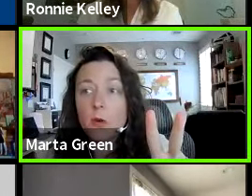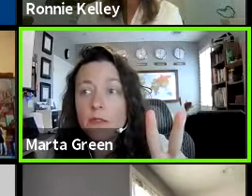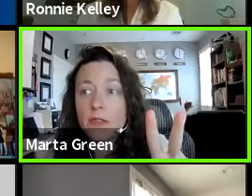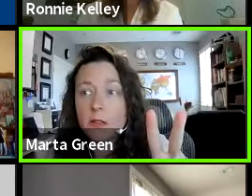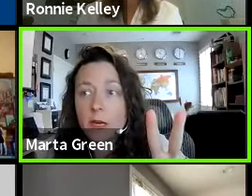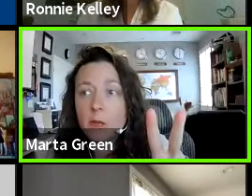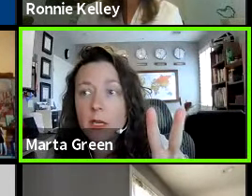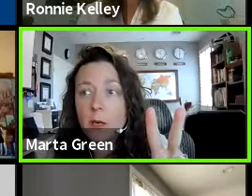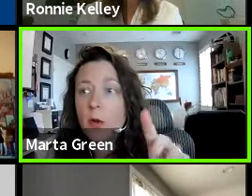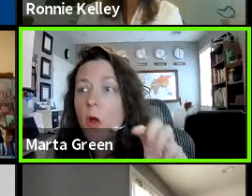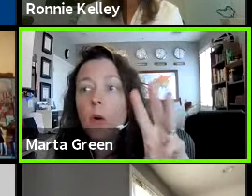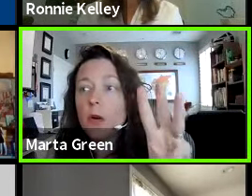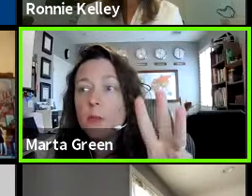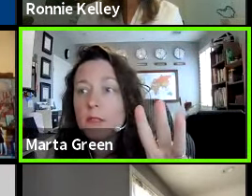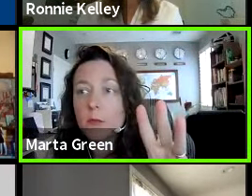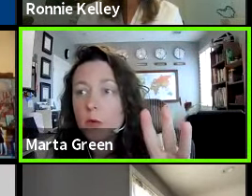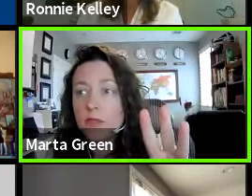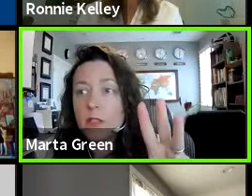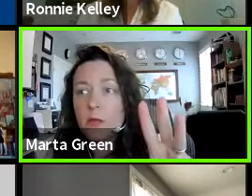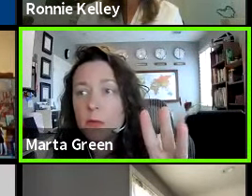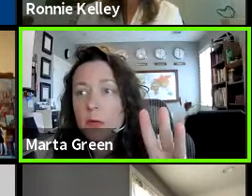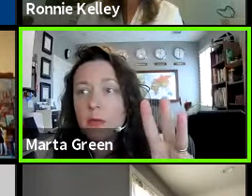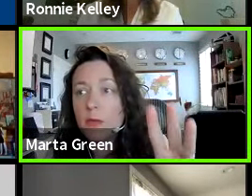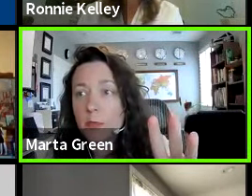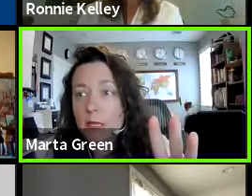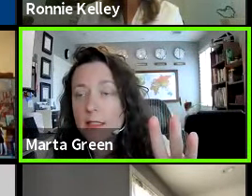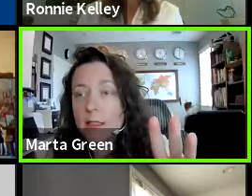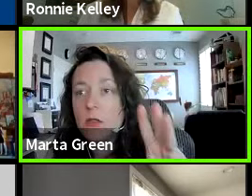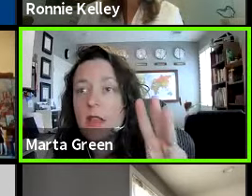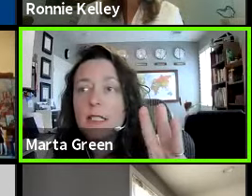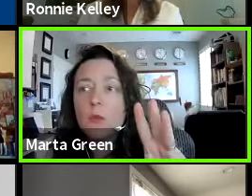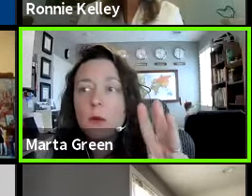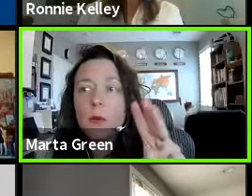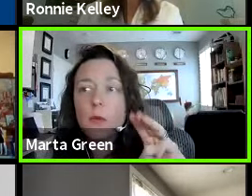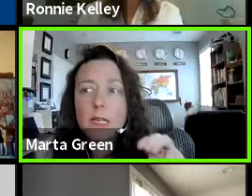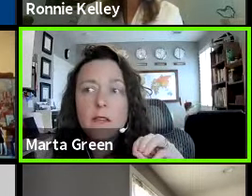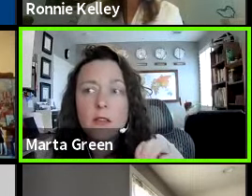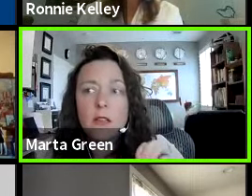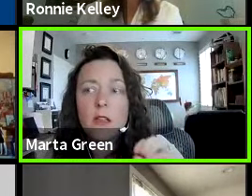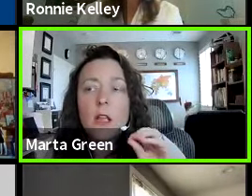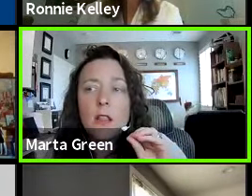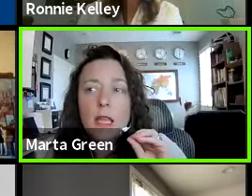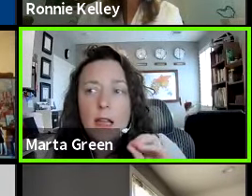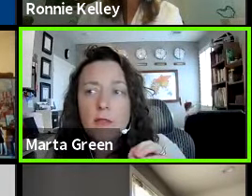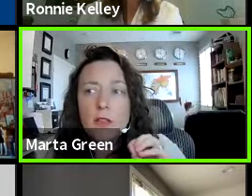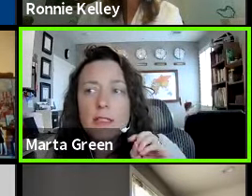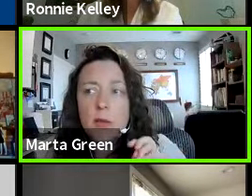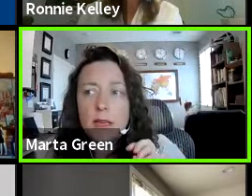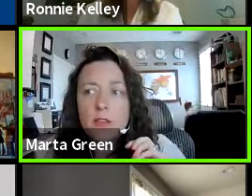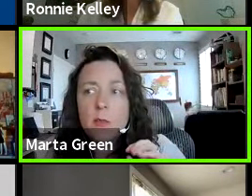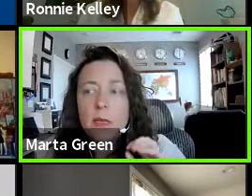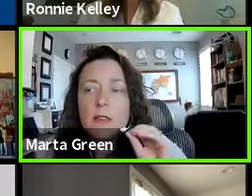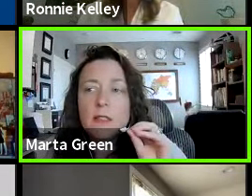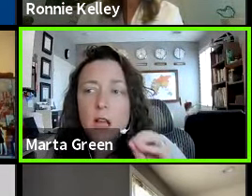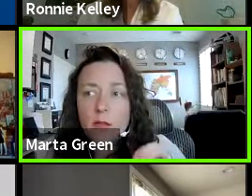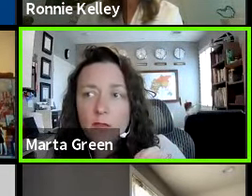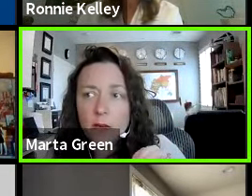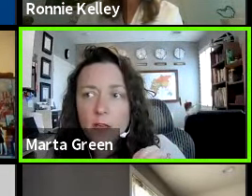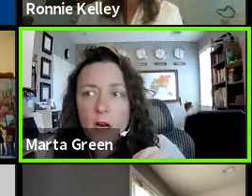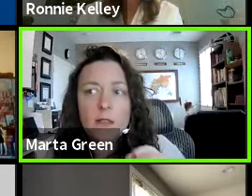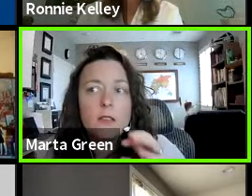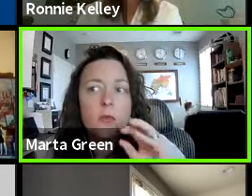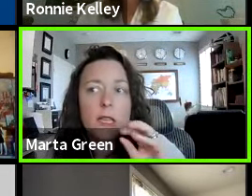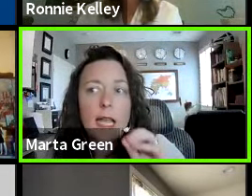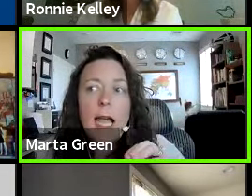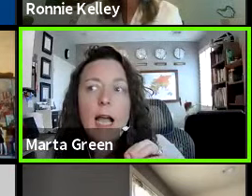Administer more of it to the right people, or administer more of it to the right people in the right places. So that's why we really think the effort is better spent in these